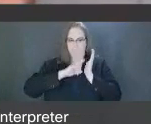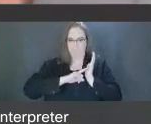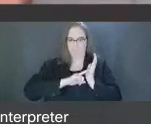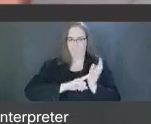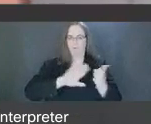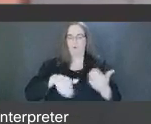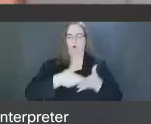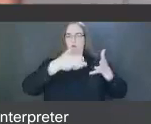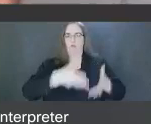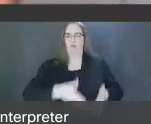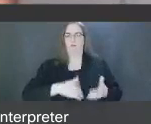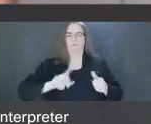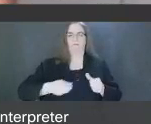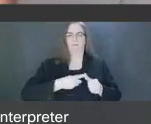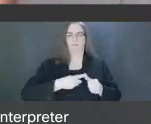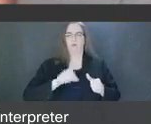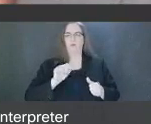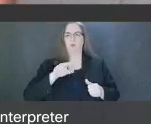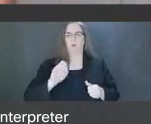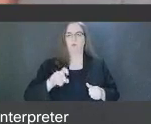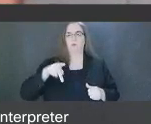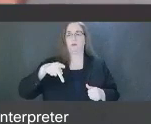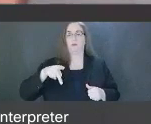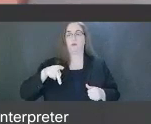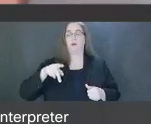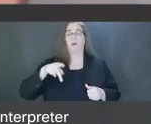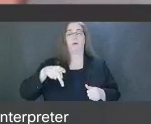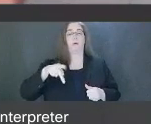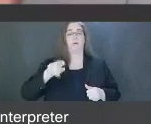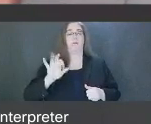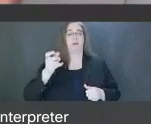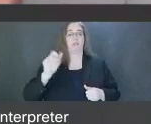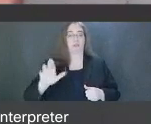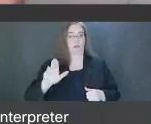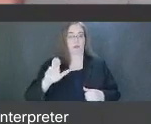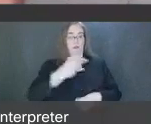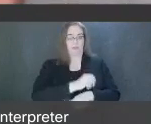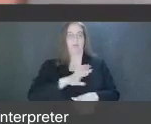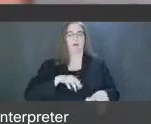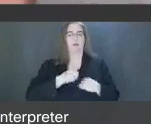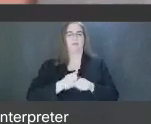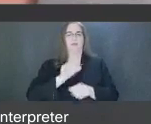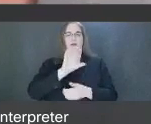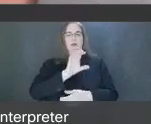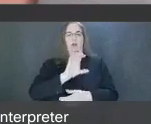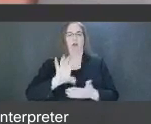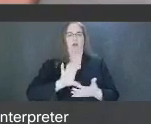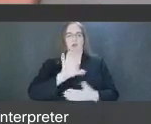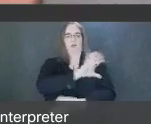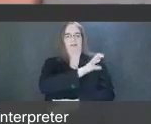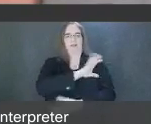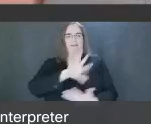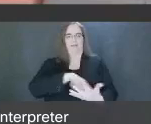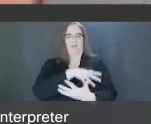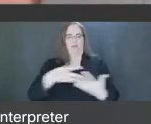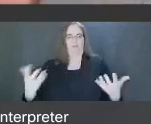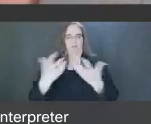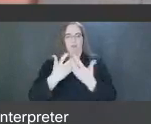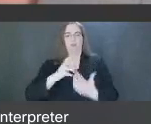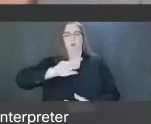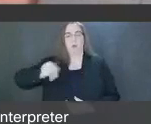of our remaining first doses of Pfizer vaccine and have updated our clinic schedule accordingly to